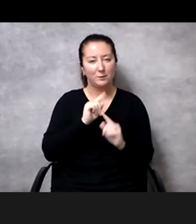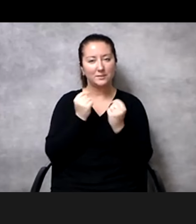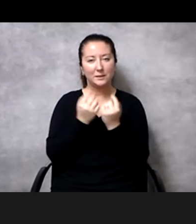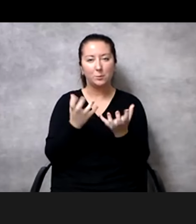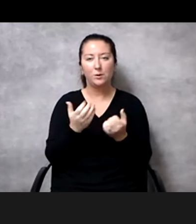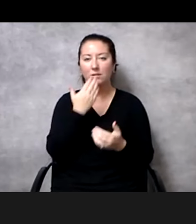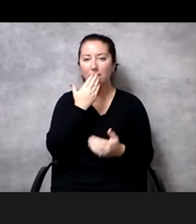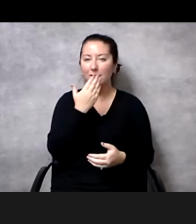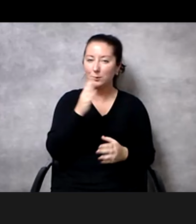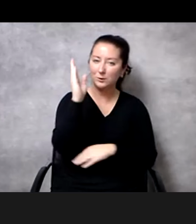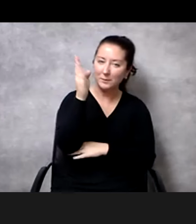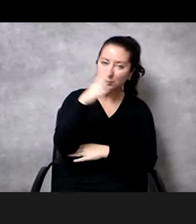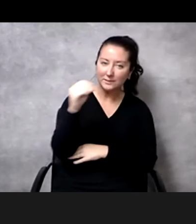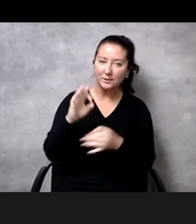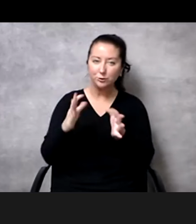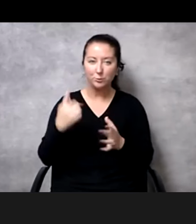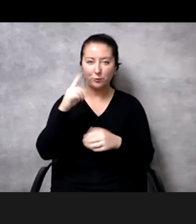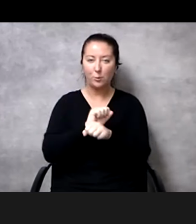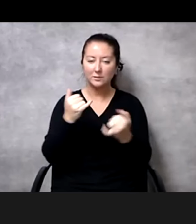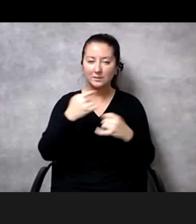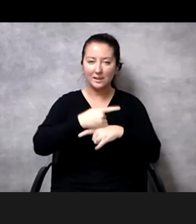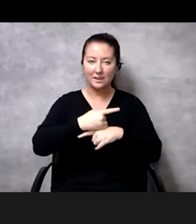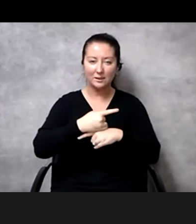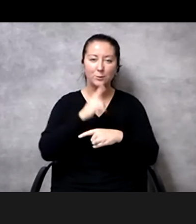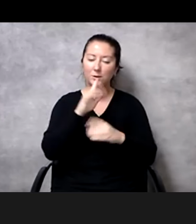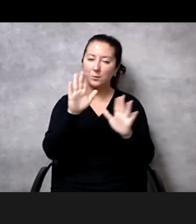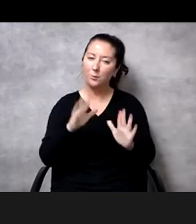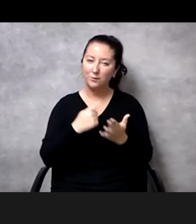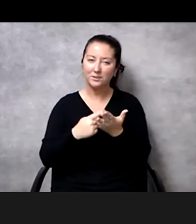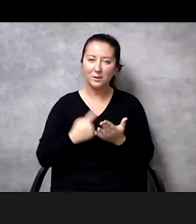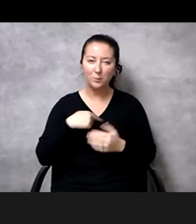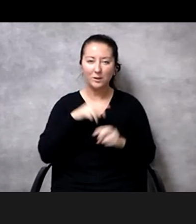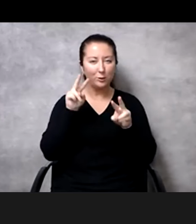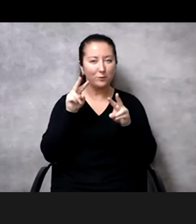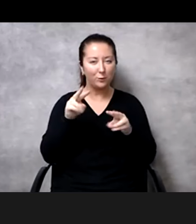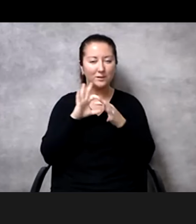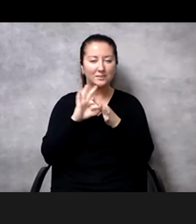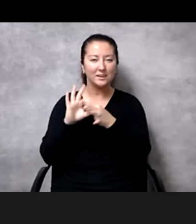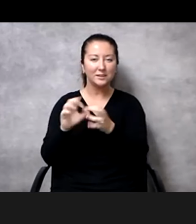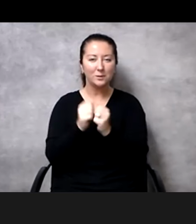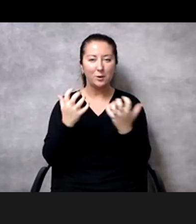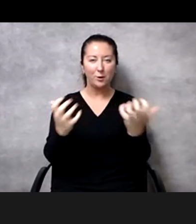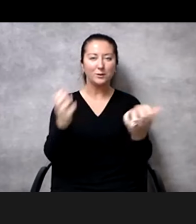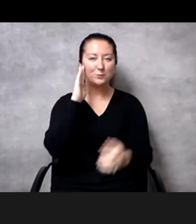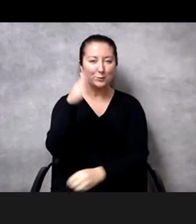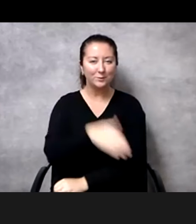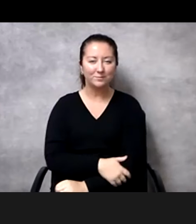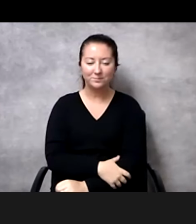our interpreters for their work today. It's a great discussion, and we look forward to connecting with our audience in the future.